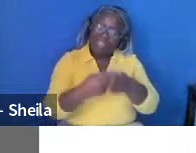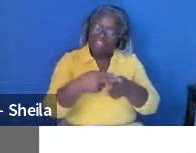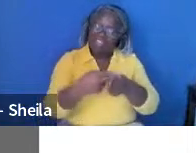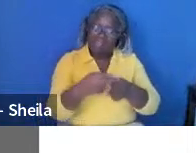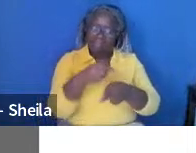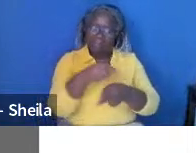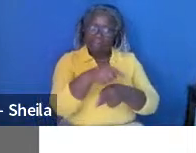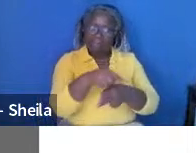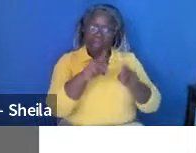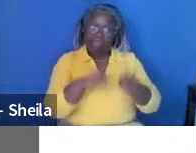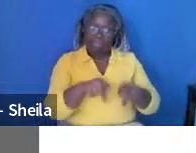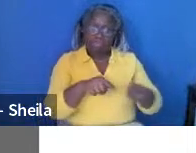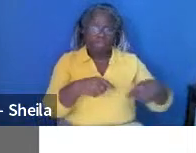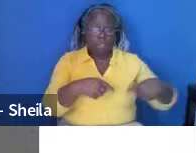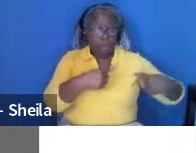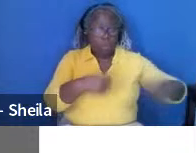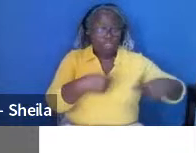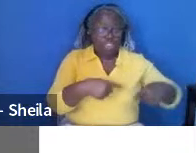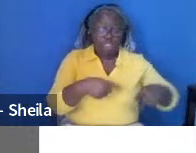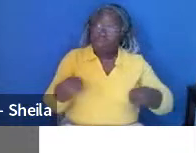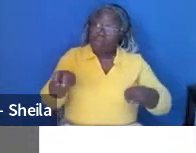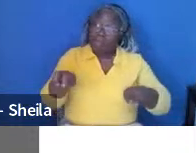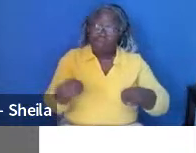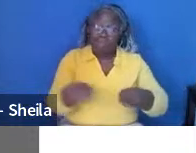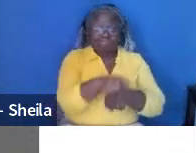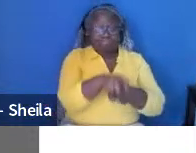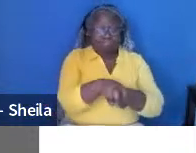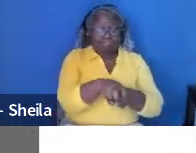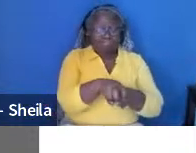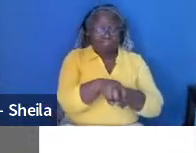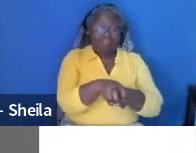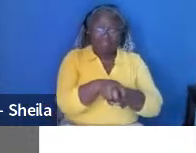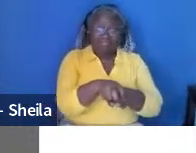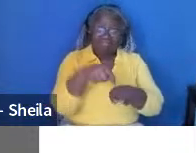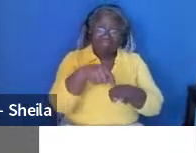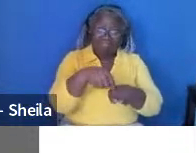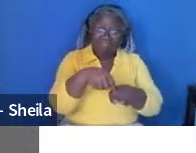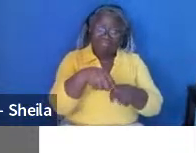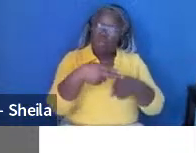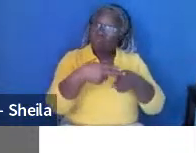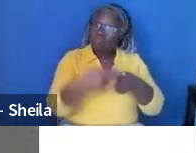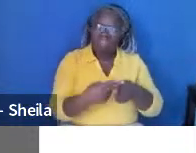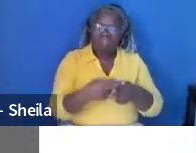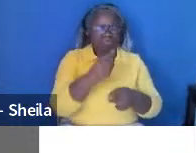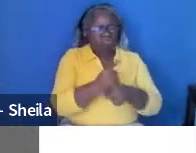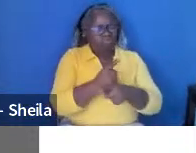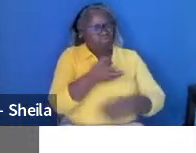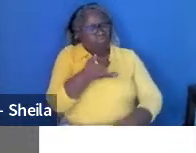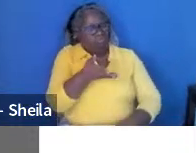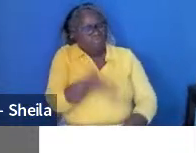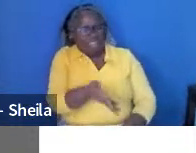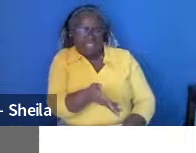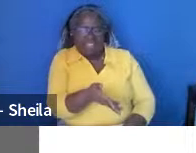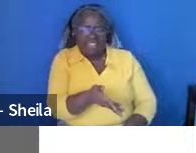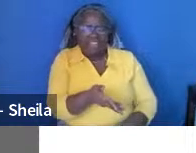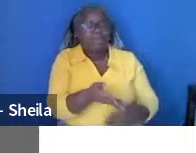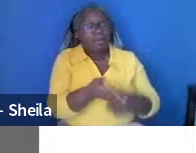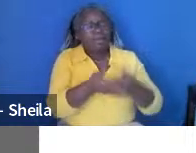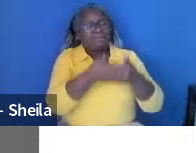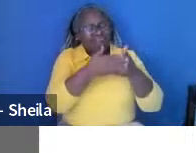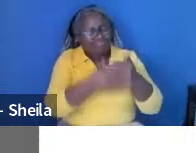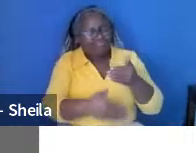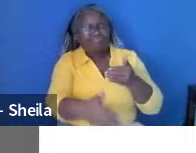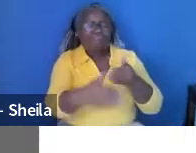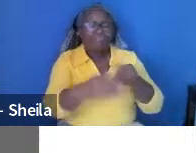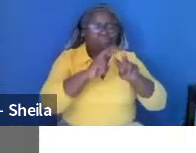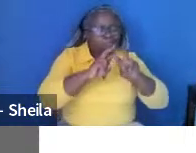new generation exam chair, you weigh them on the chair and do the exam. Again,